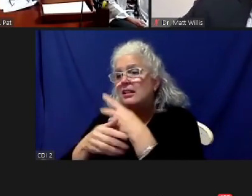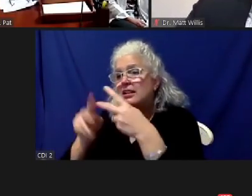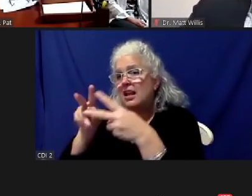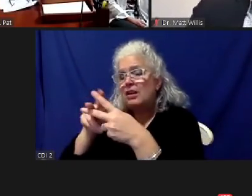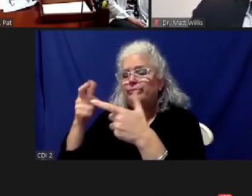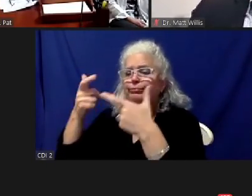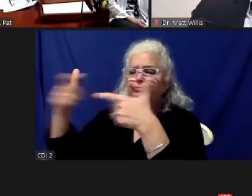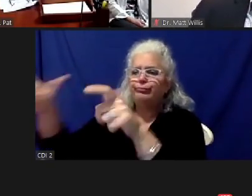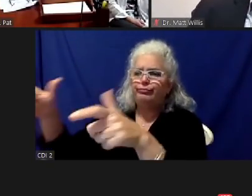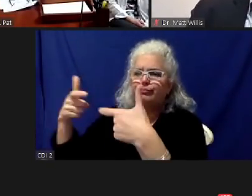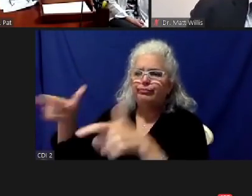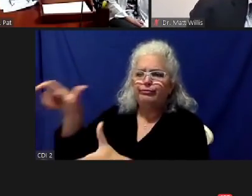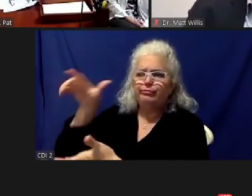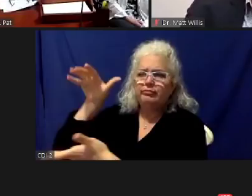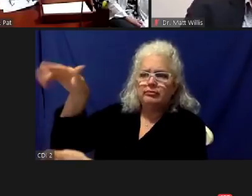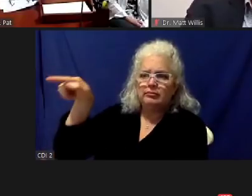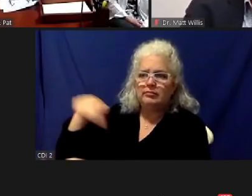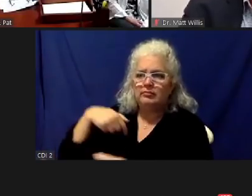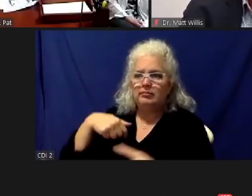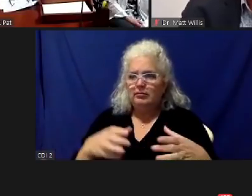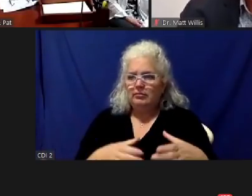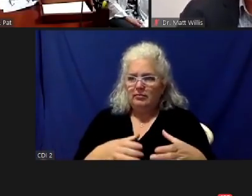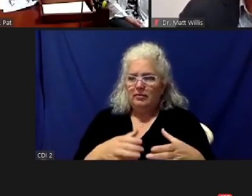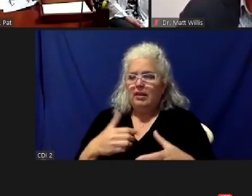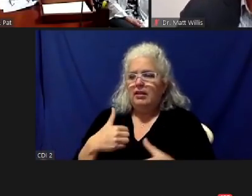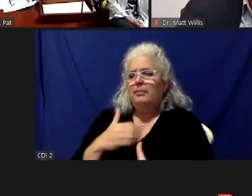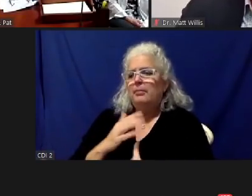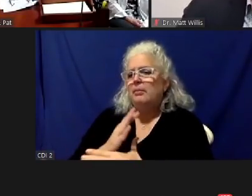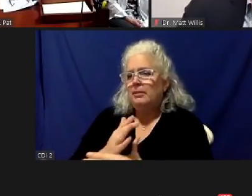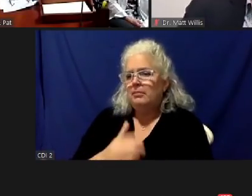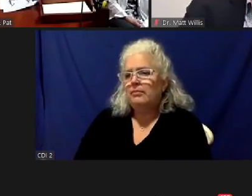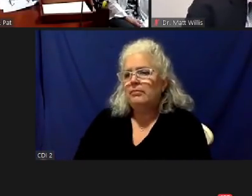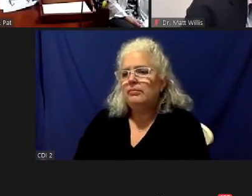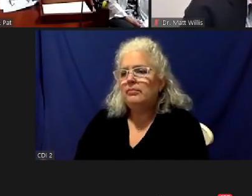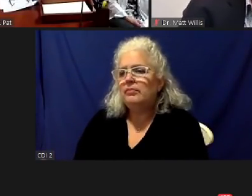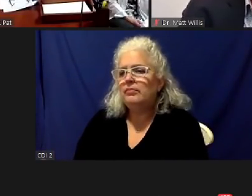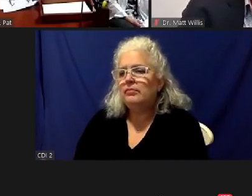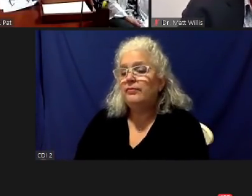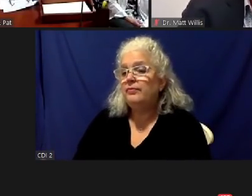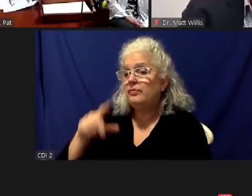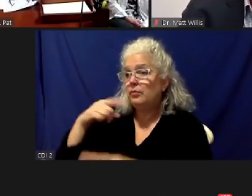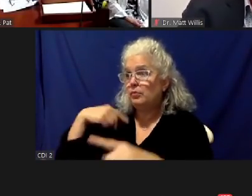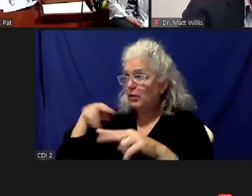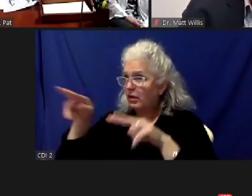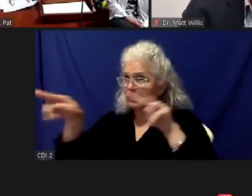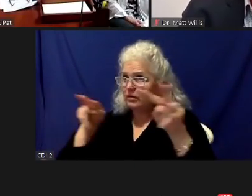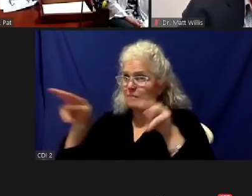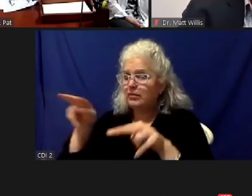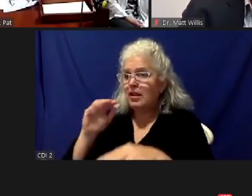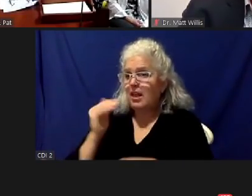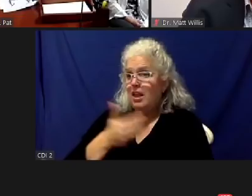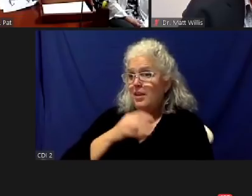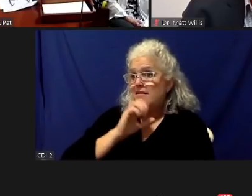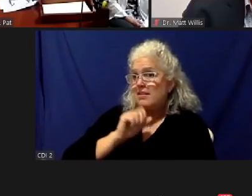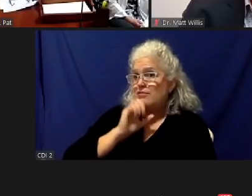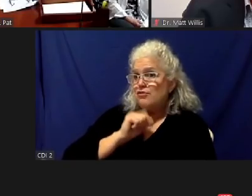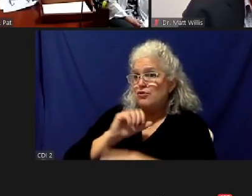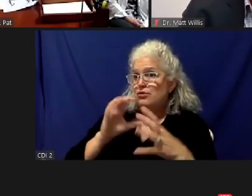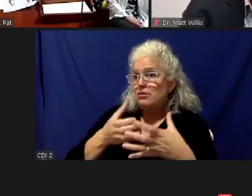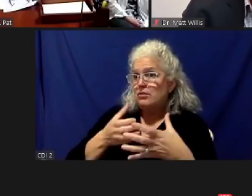age-based standpoint, our 75 and older is such a large population. It's